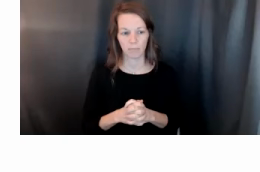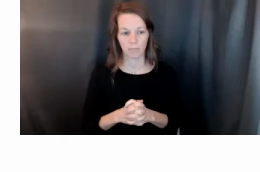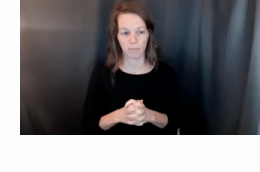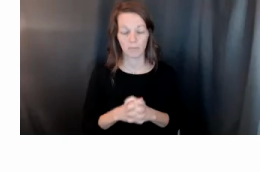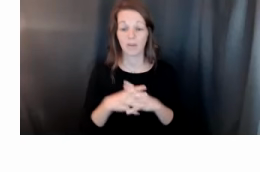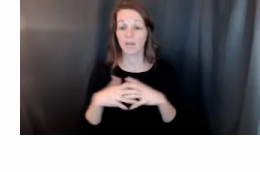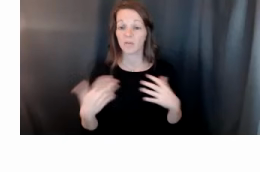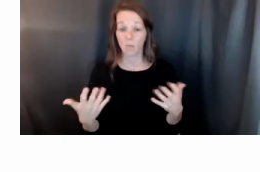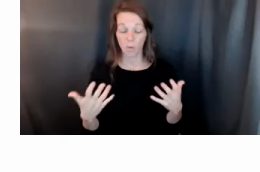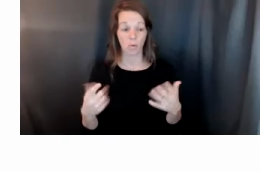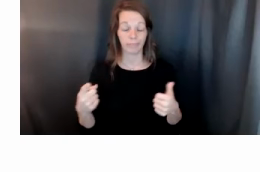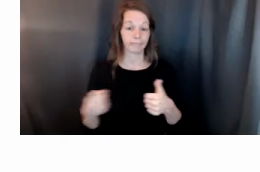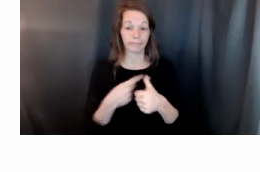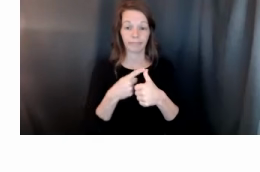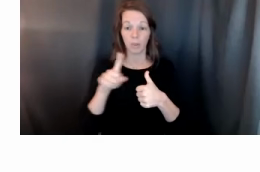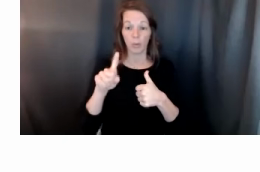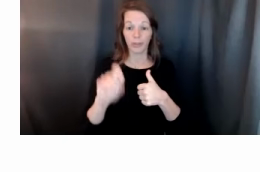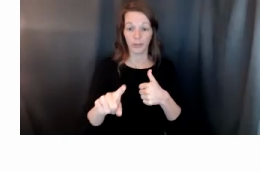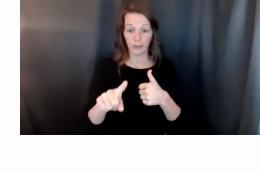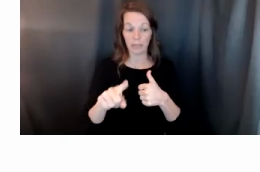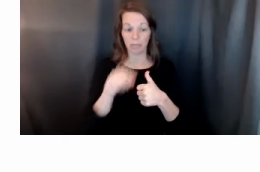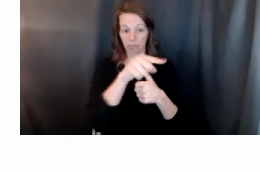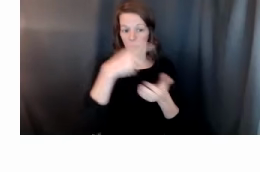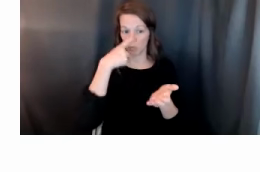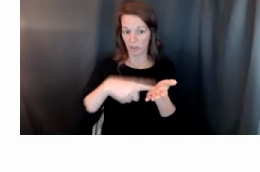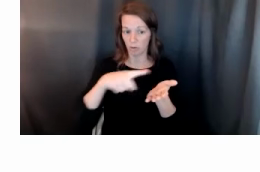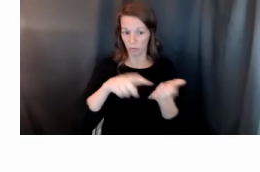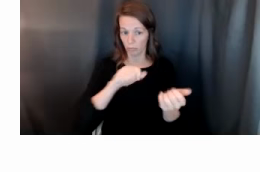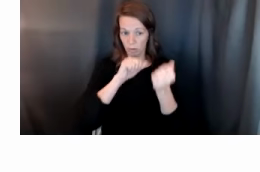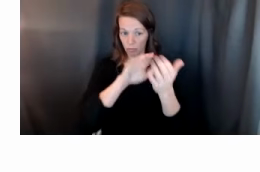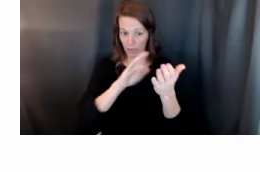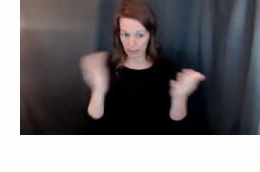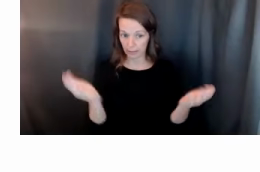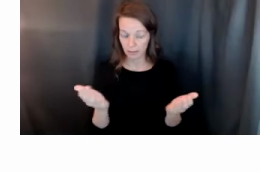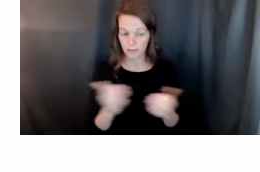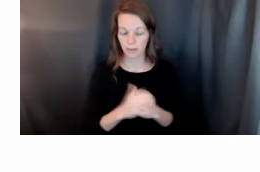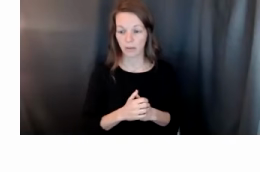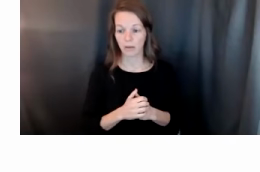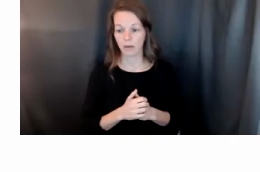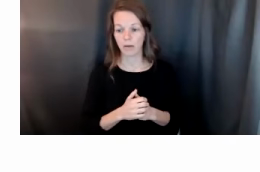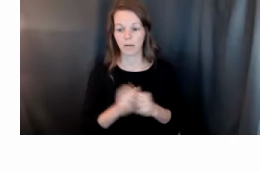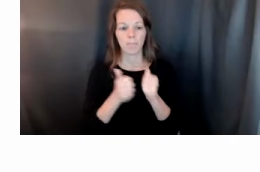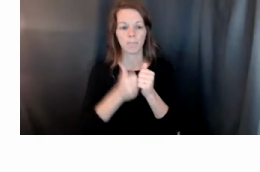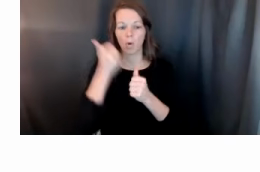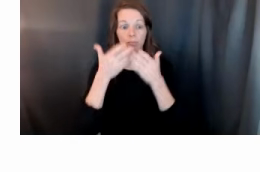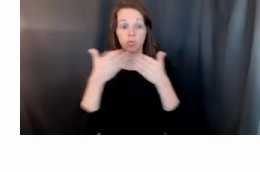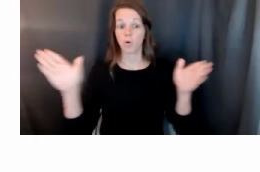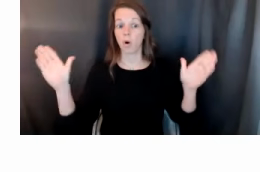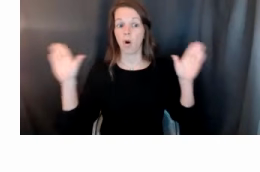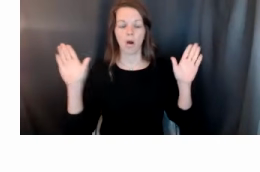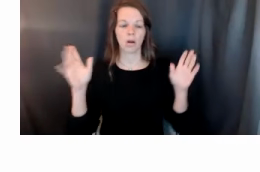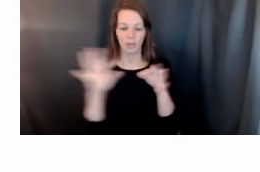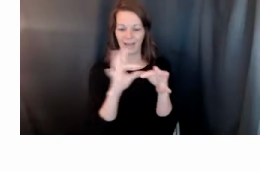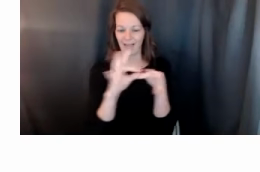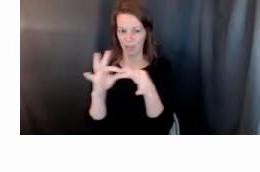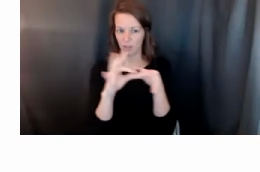So the primary question that this research is addressing is, most broadly, what is the